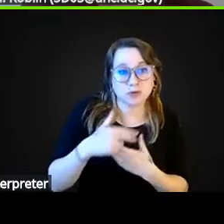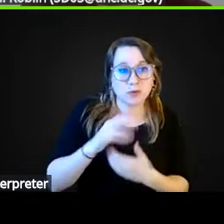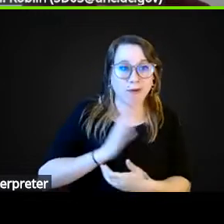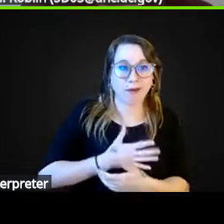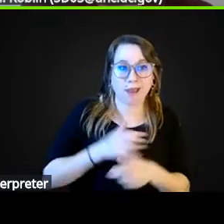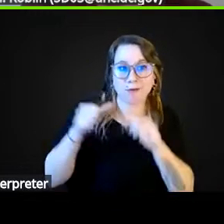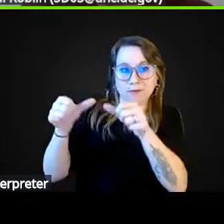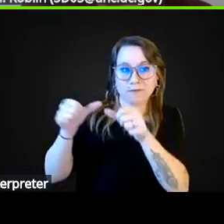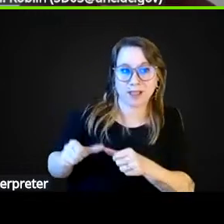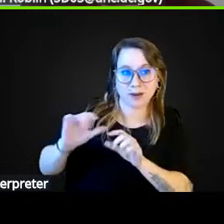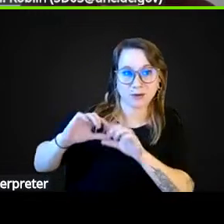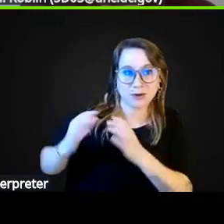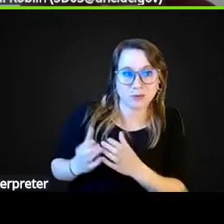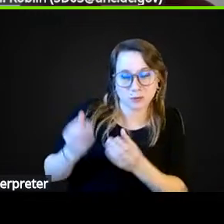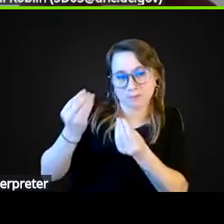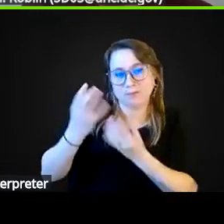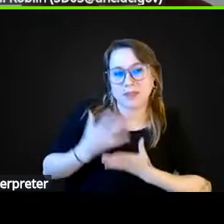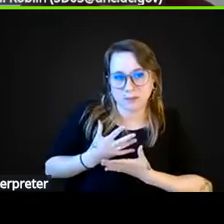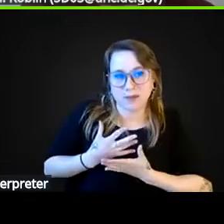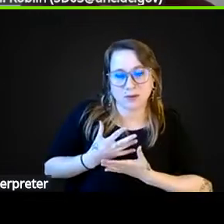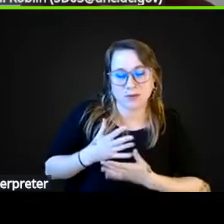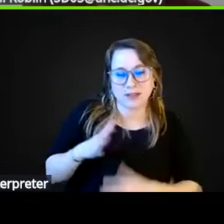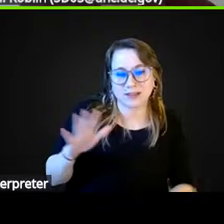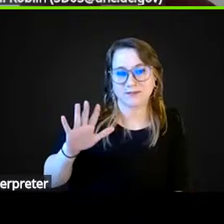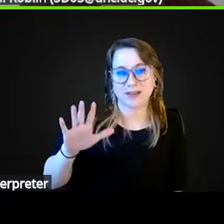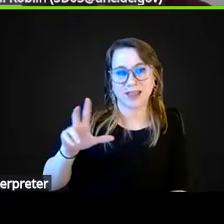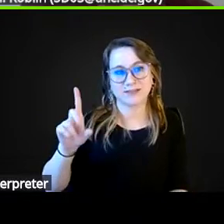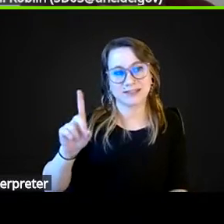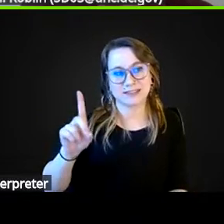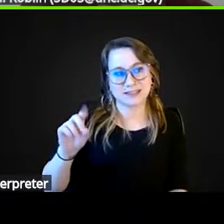just let me know. I'm at